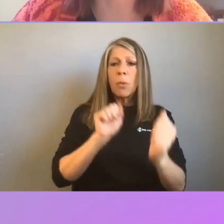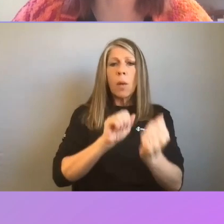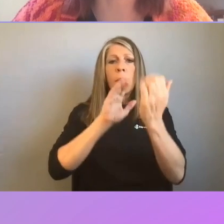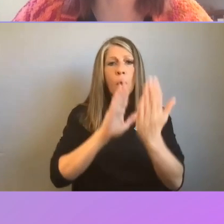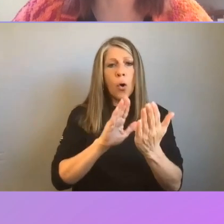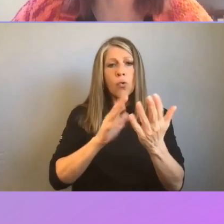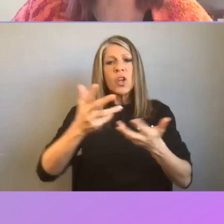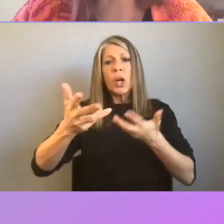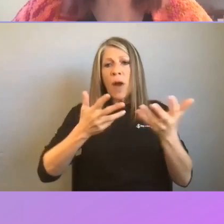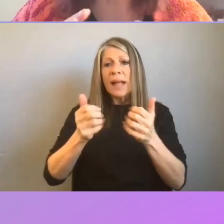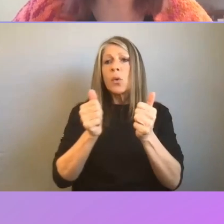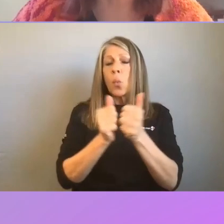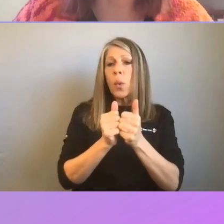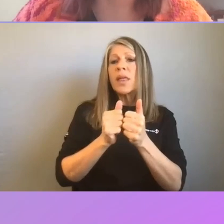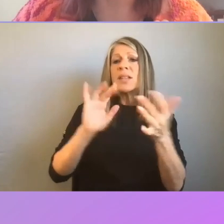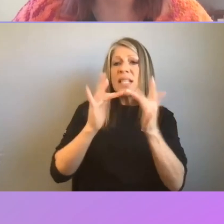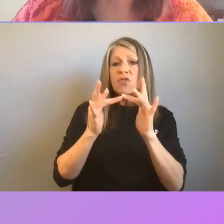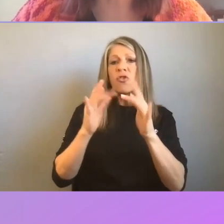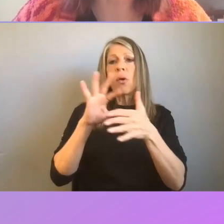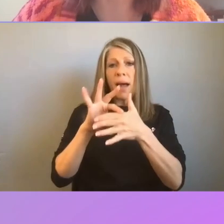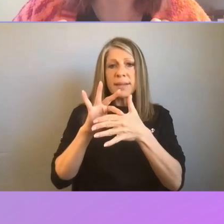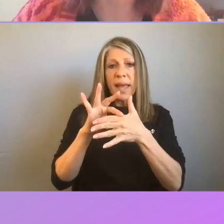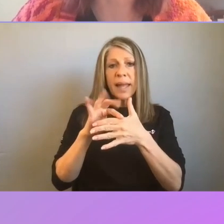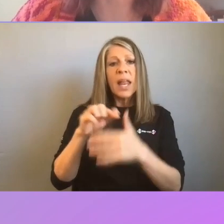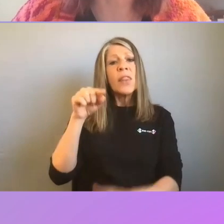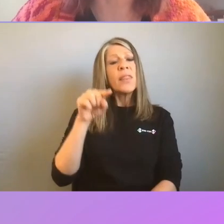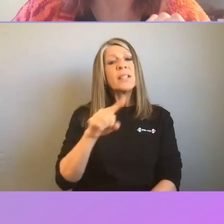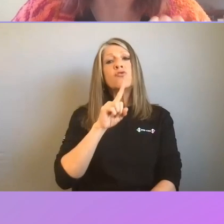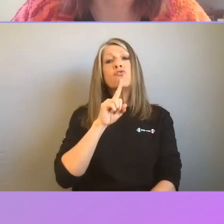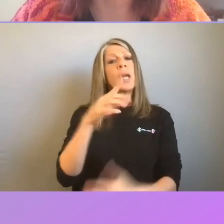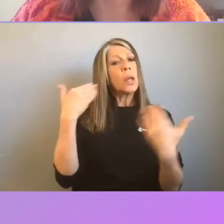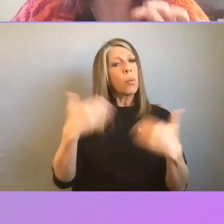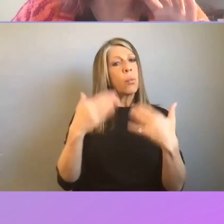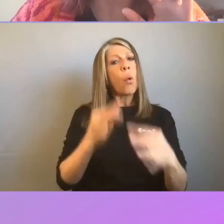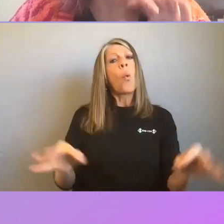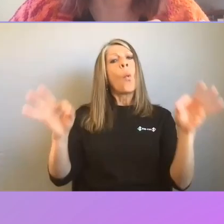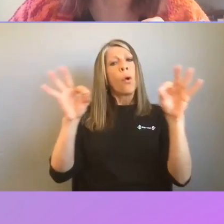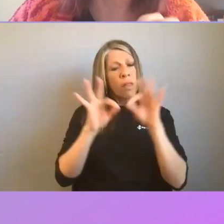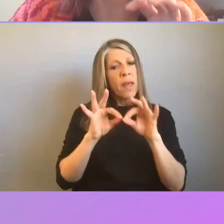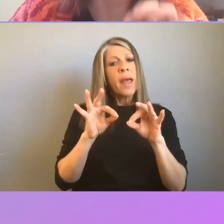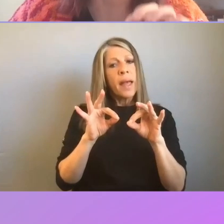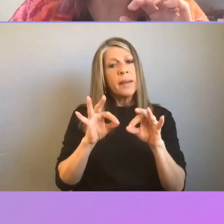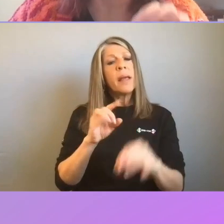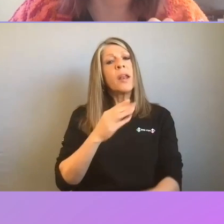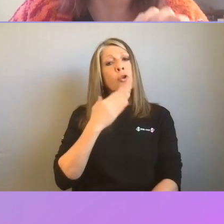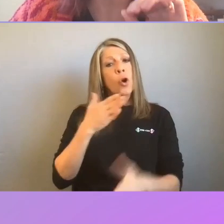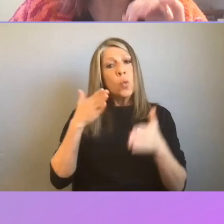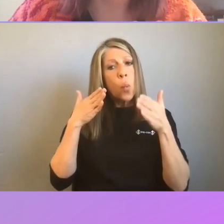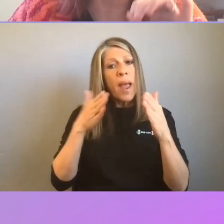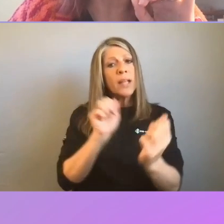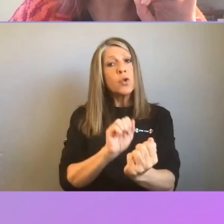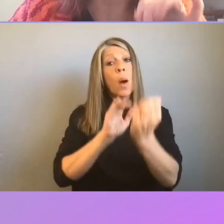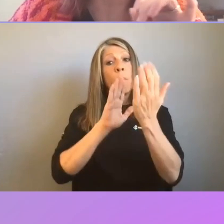with digital content. And that is something, an absolutely worthwhile and reasonable way to be able to